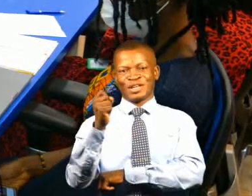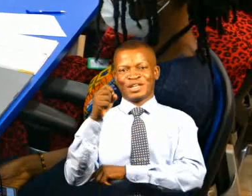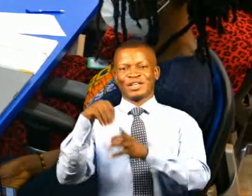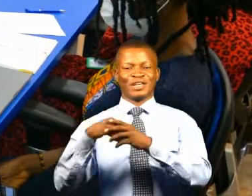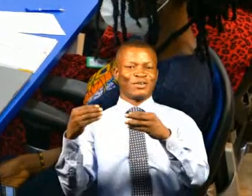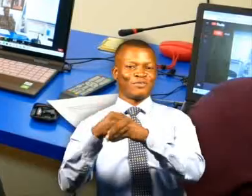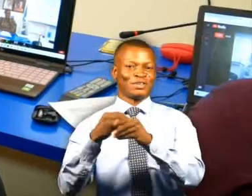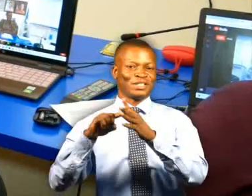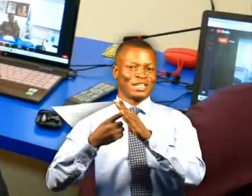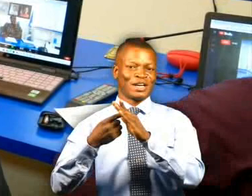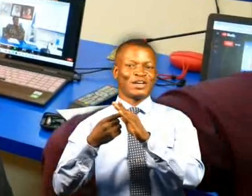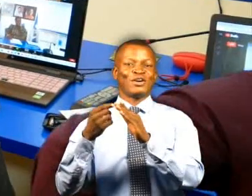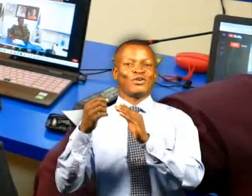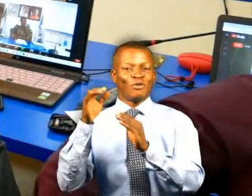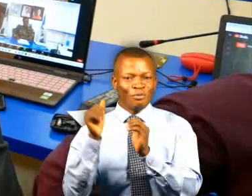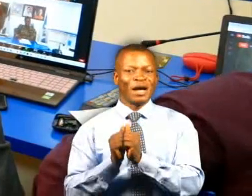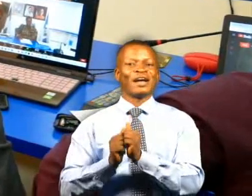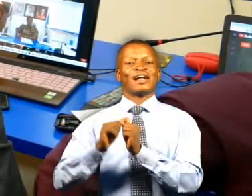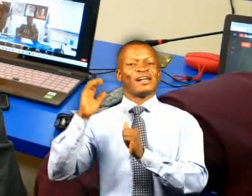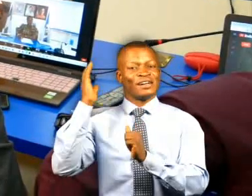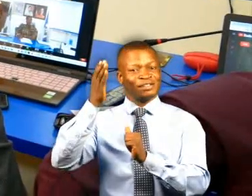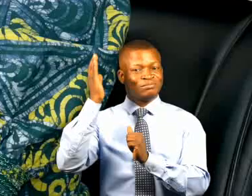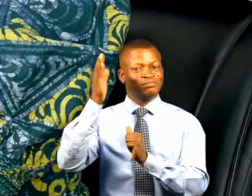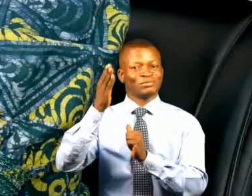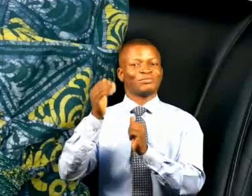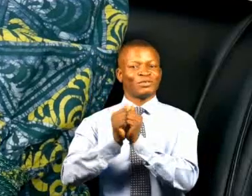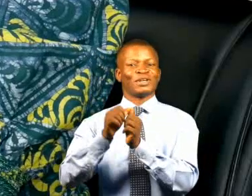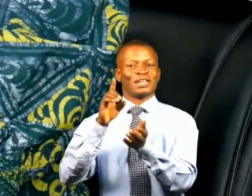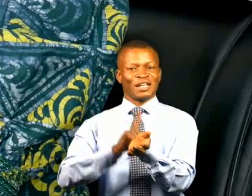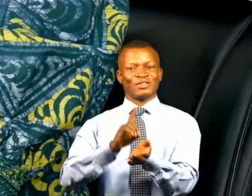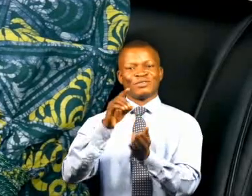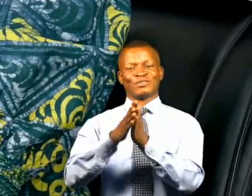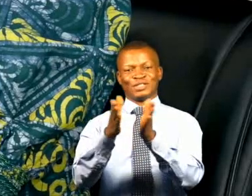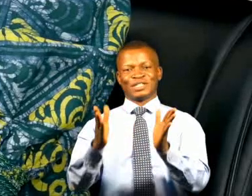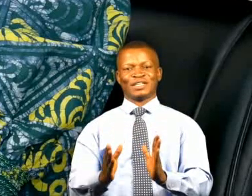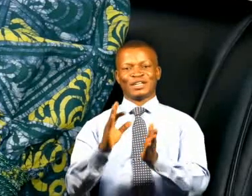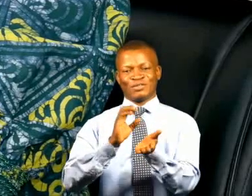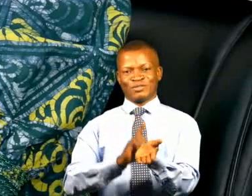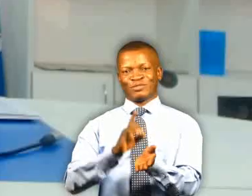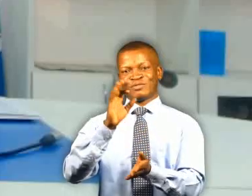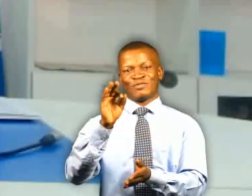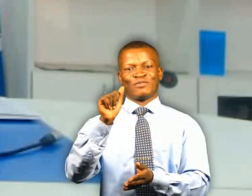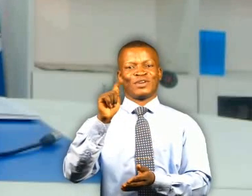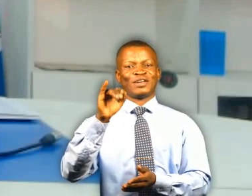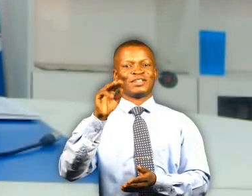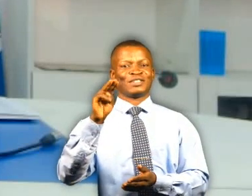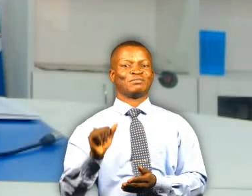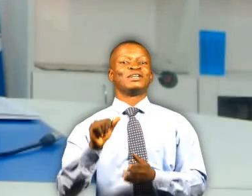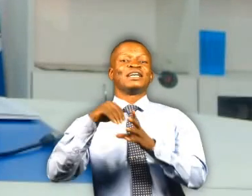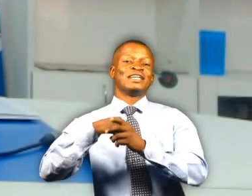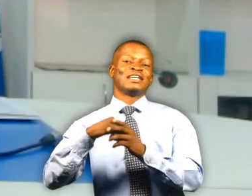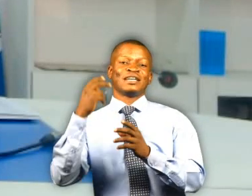days in office, started with an address by the Director General, Dr. Fatima Waziri Azi. Delivering her